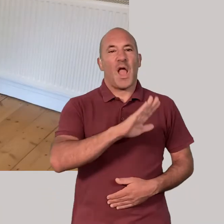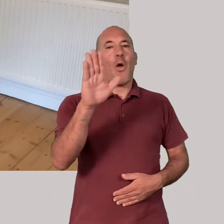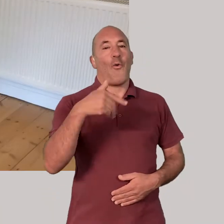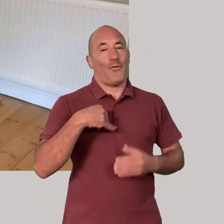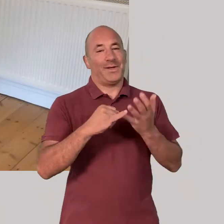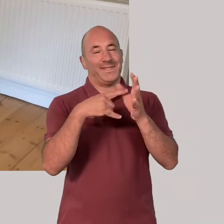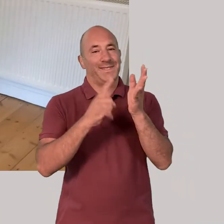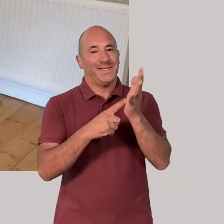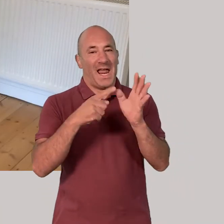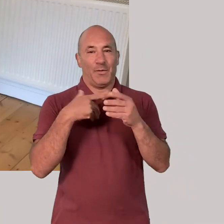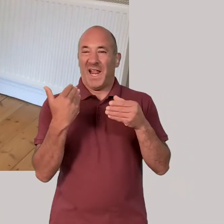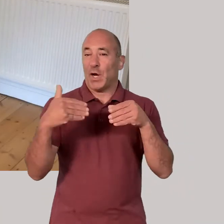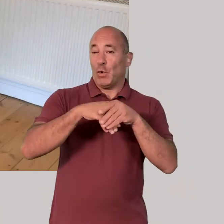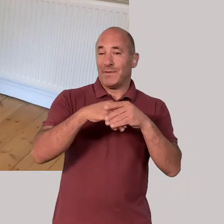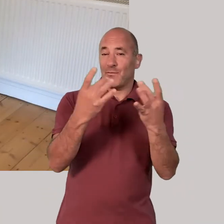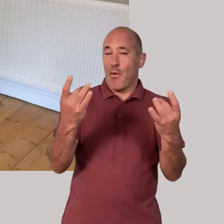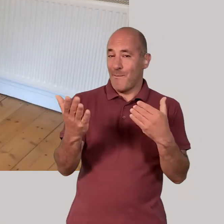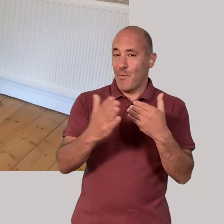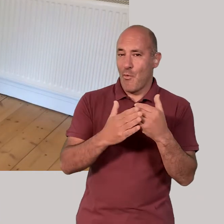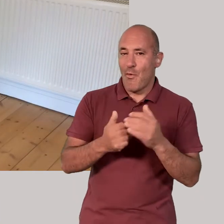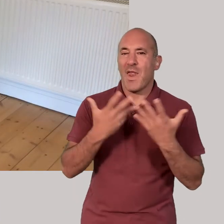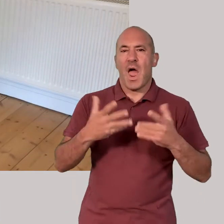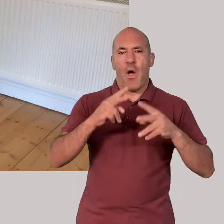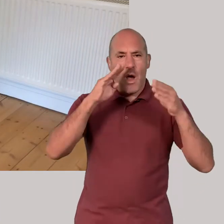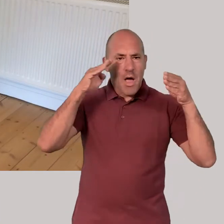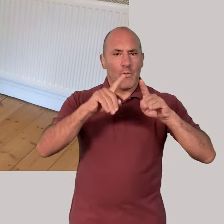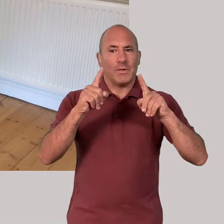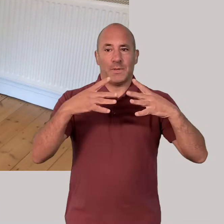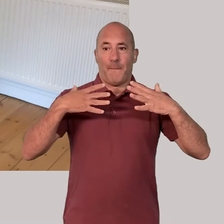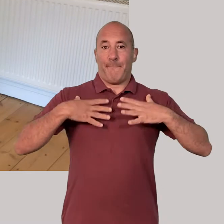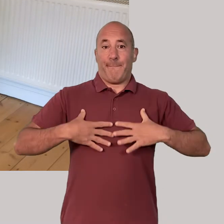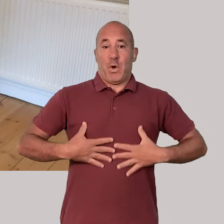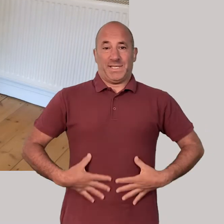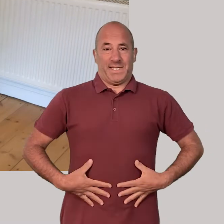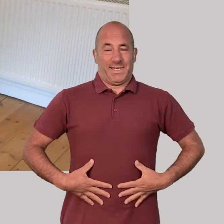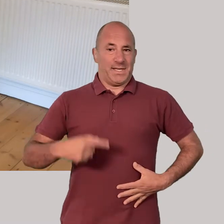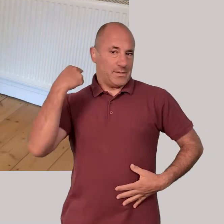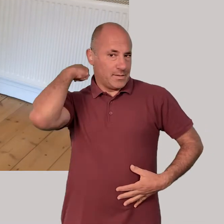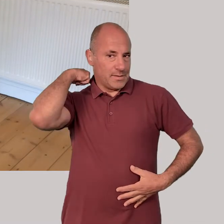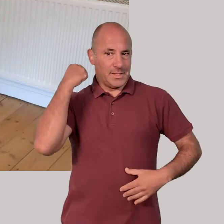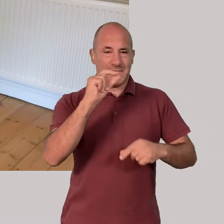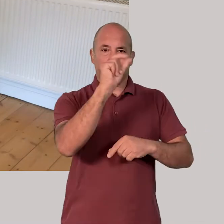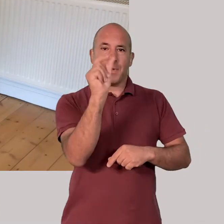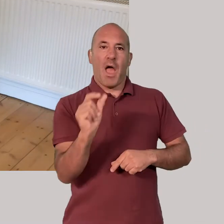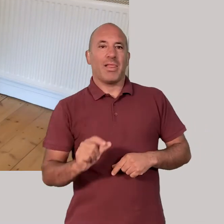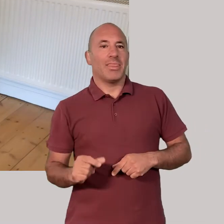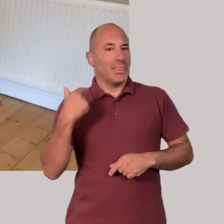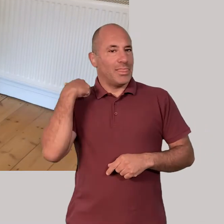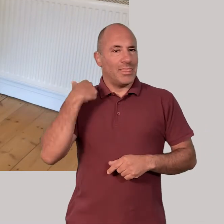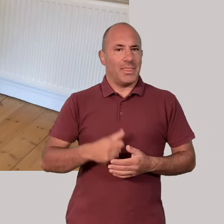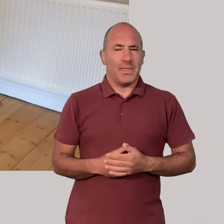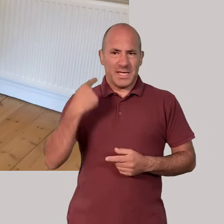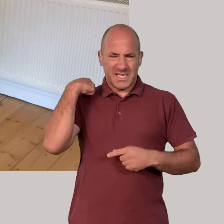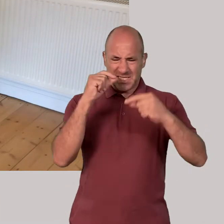Hello, it's Sally with More Inclusive Yoga, and this time we're going to be looking at the torso and the